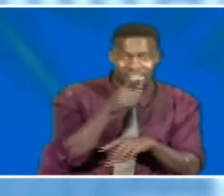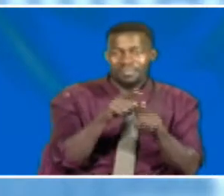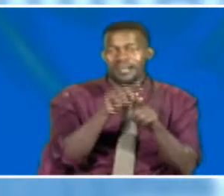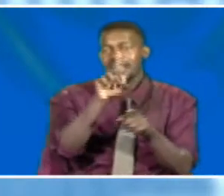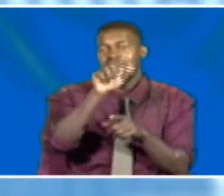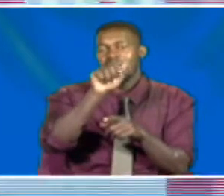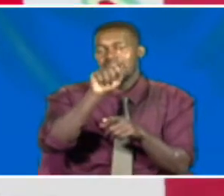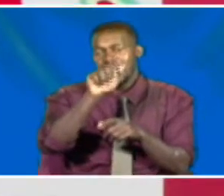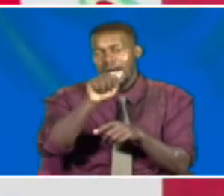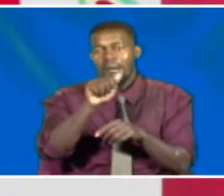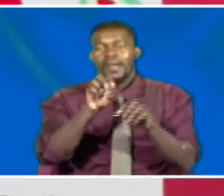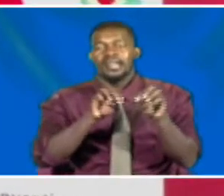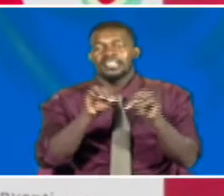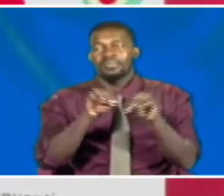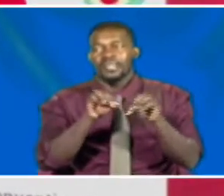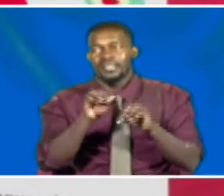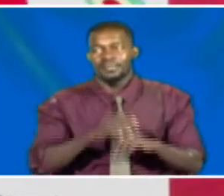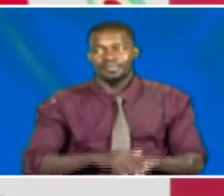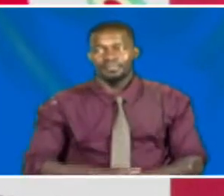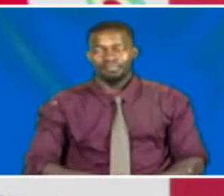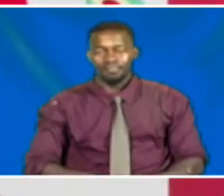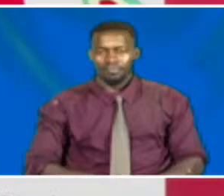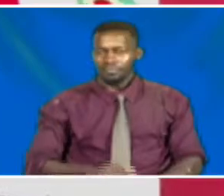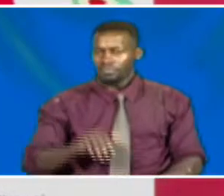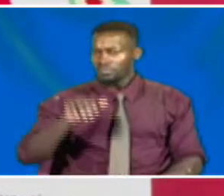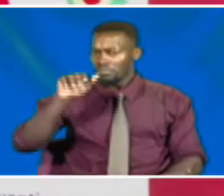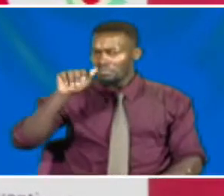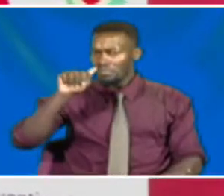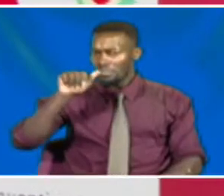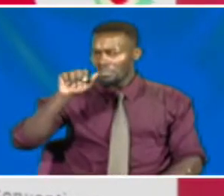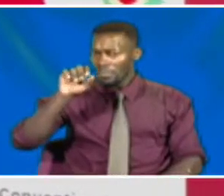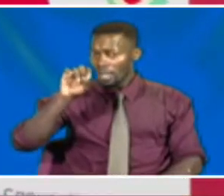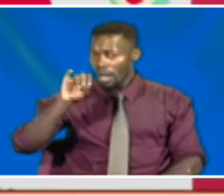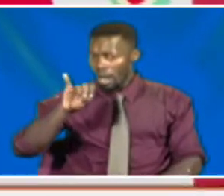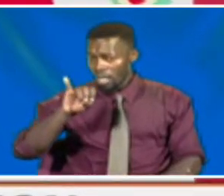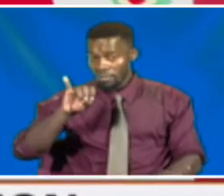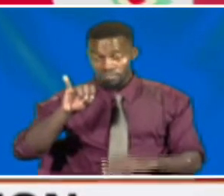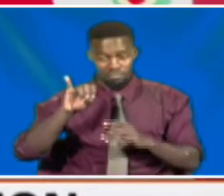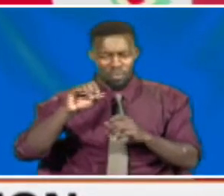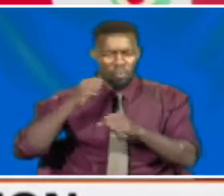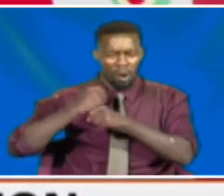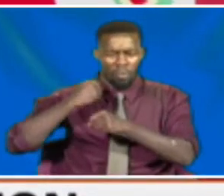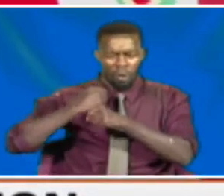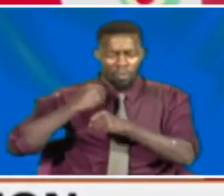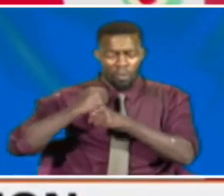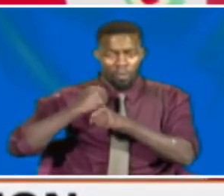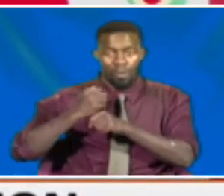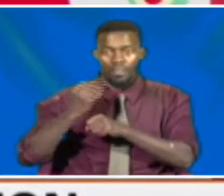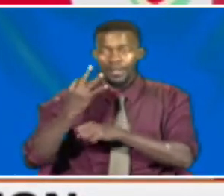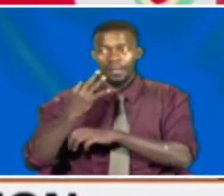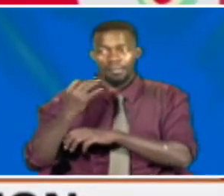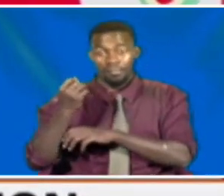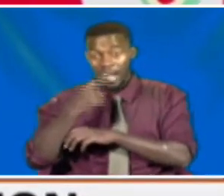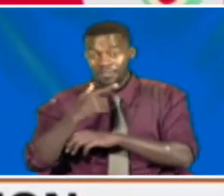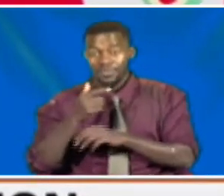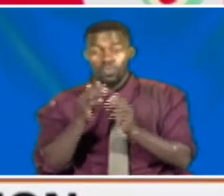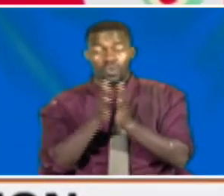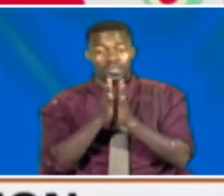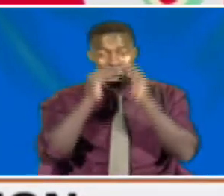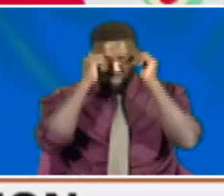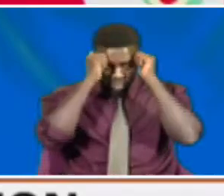management. Running an AI hackathon for the past 3 months with our students who are under the Huawei ICT